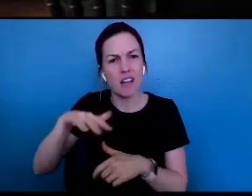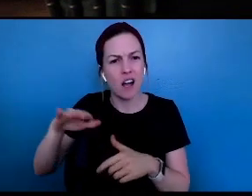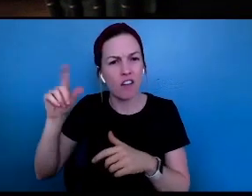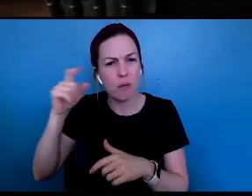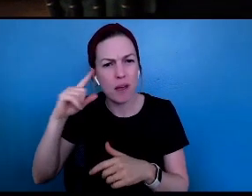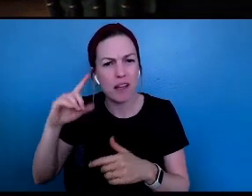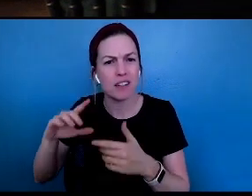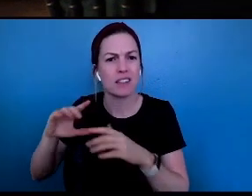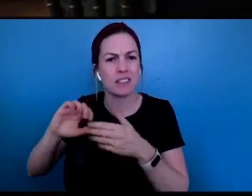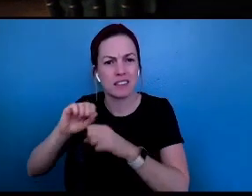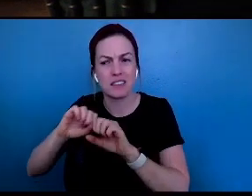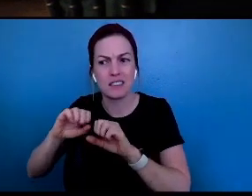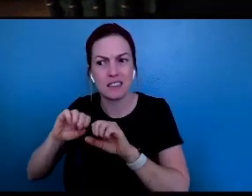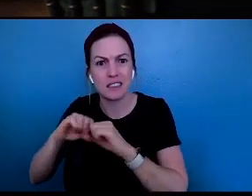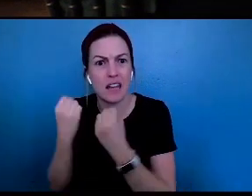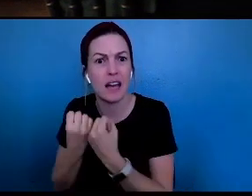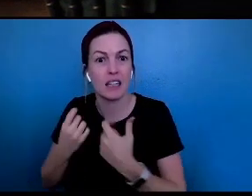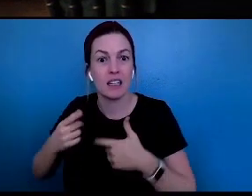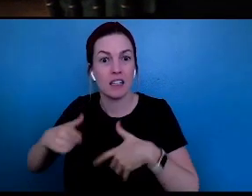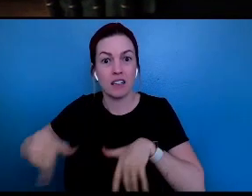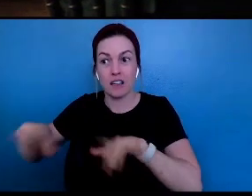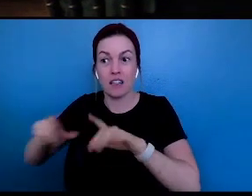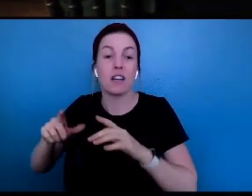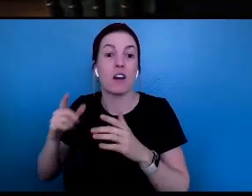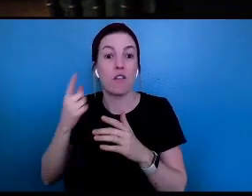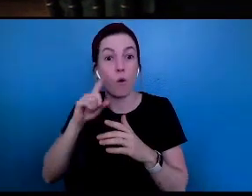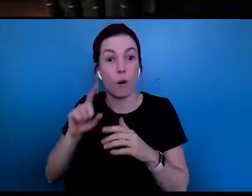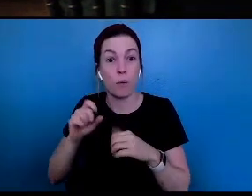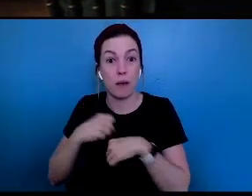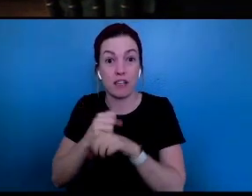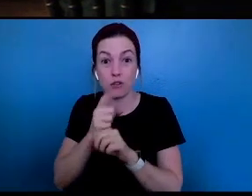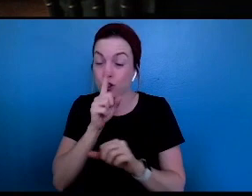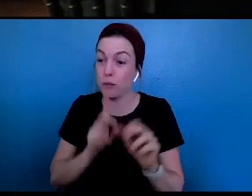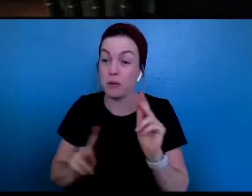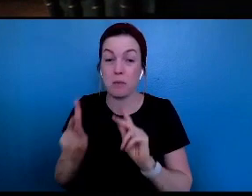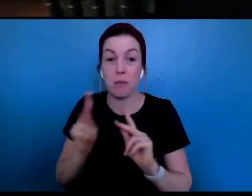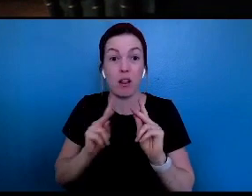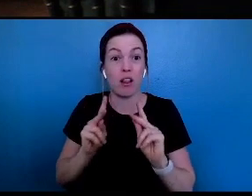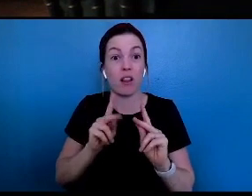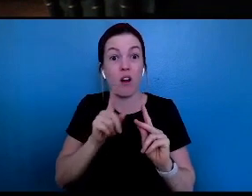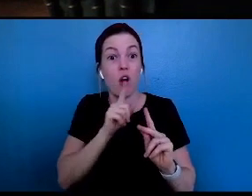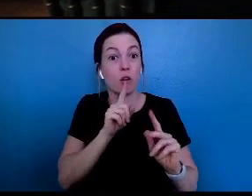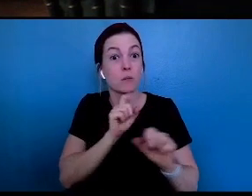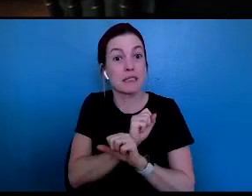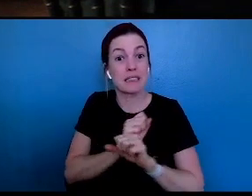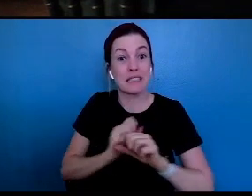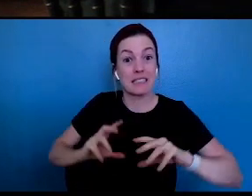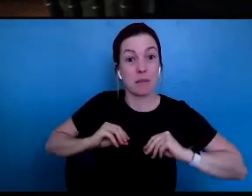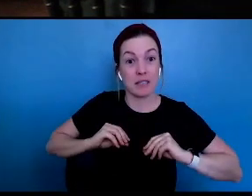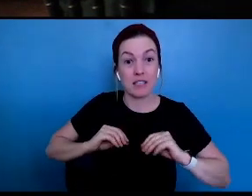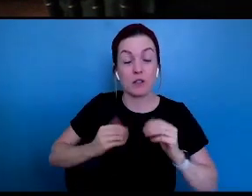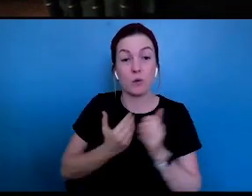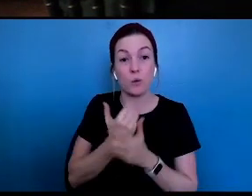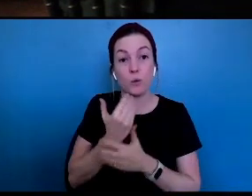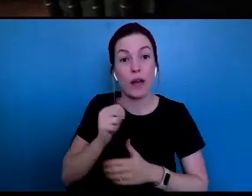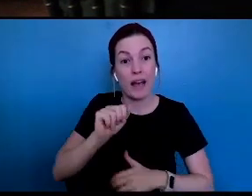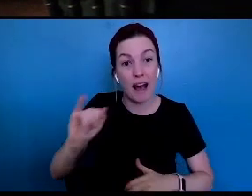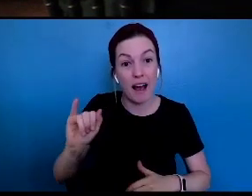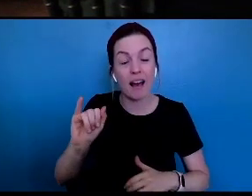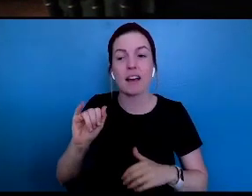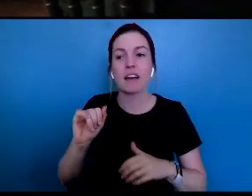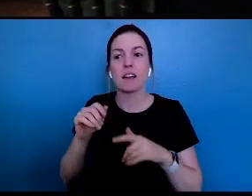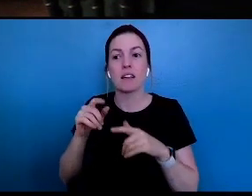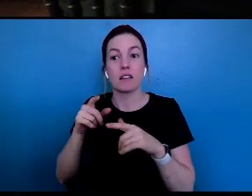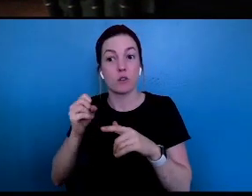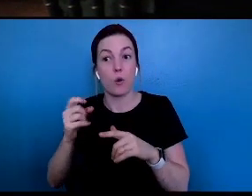this receptivity to accepting innovation from the outside, to saying, we'll let civil society build it and we'll adopt that innovation, as opposed to